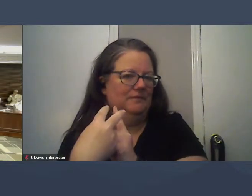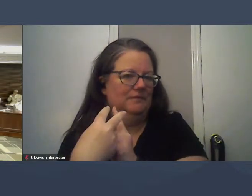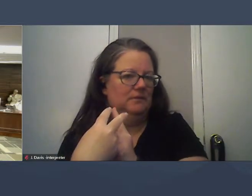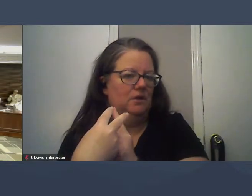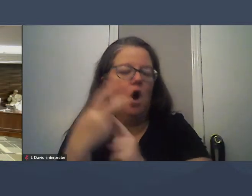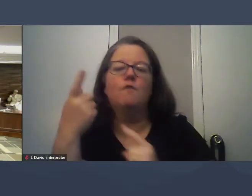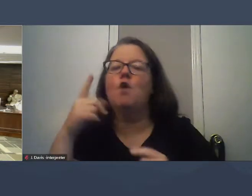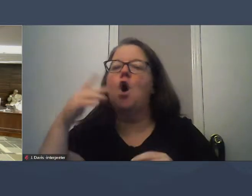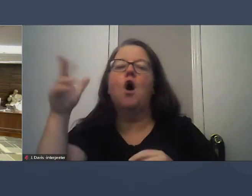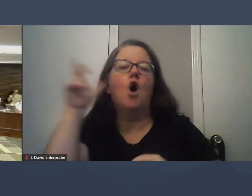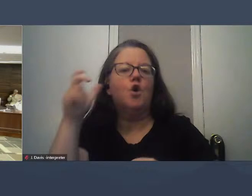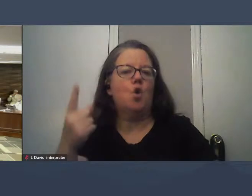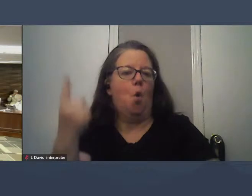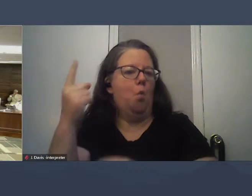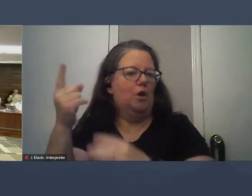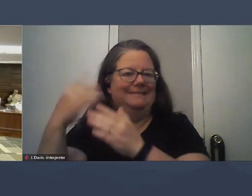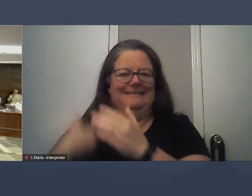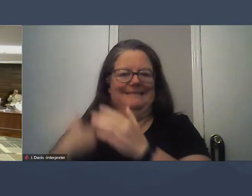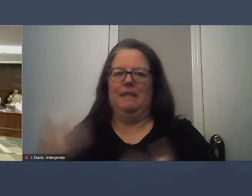one presentation, and